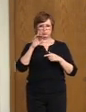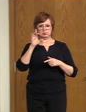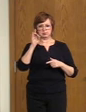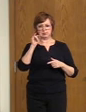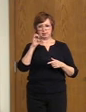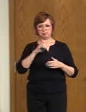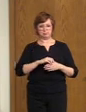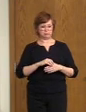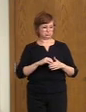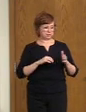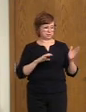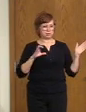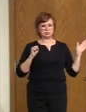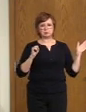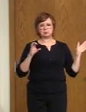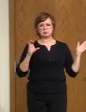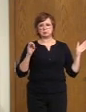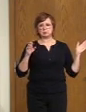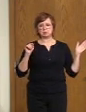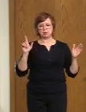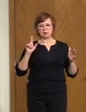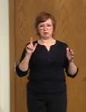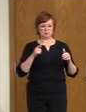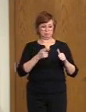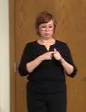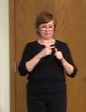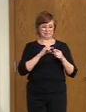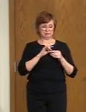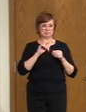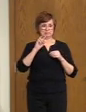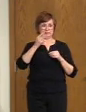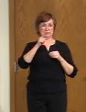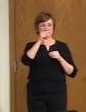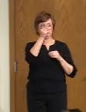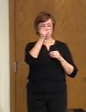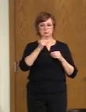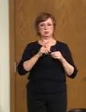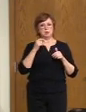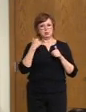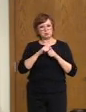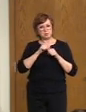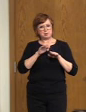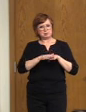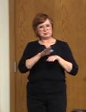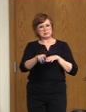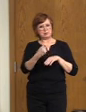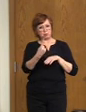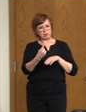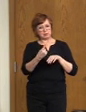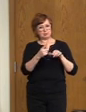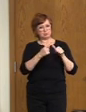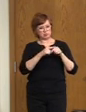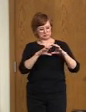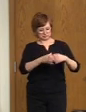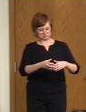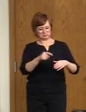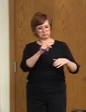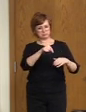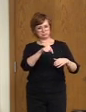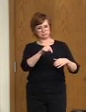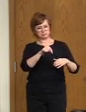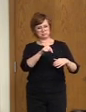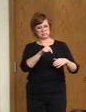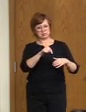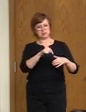Mr. Livingston. So the only thing I'd add before Dr. Diener or Andrew does is just remind that, phase one of our program is focusing